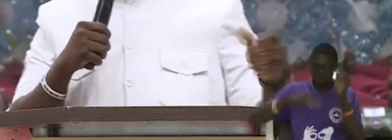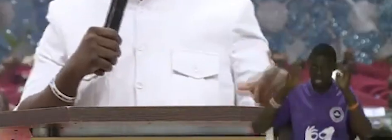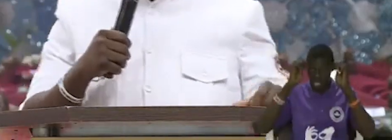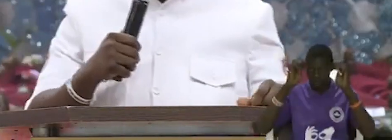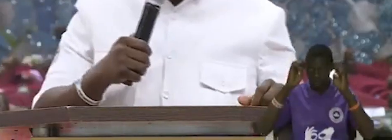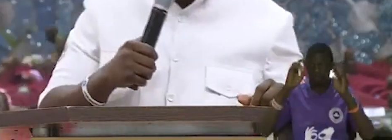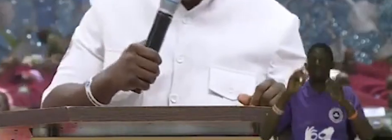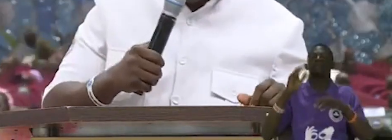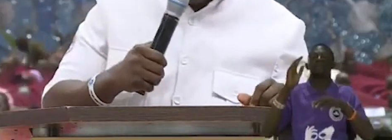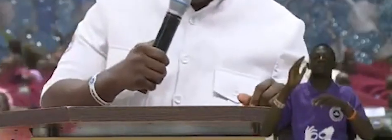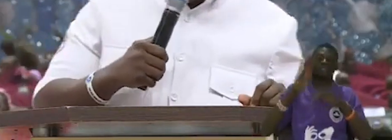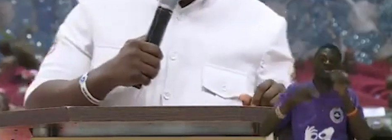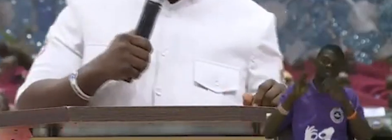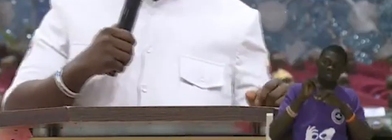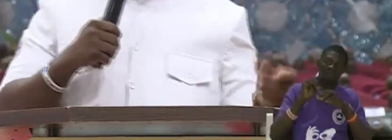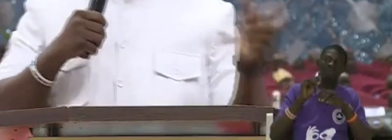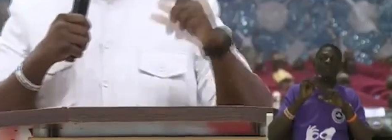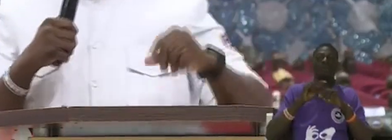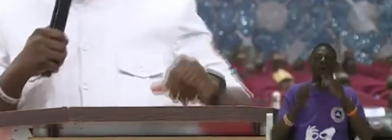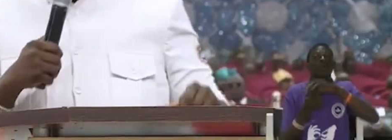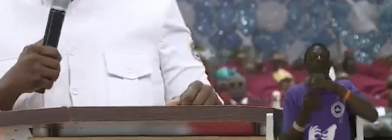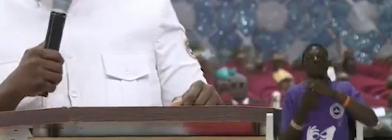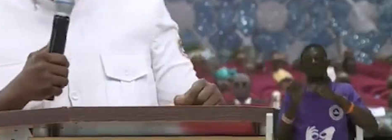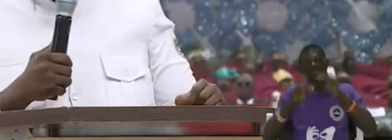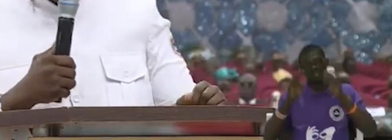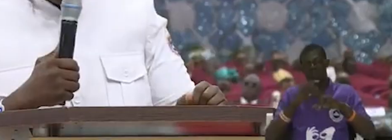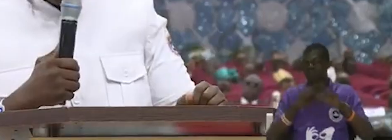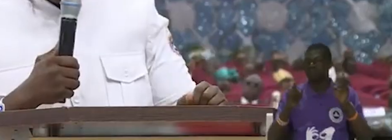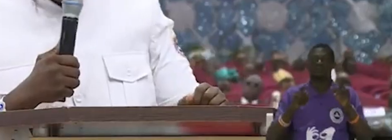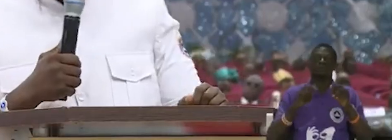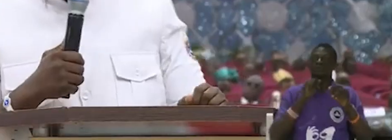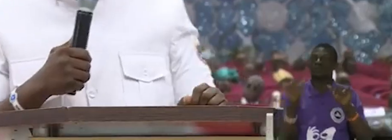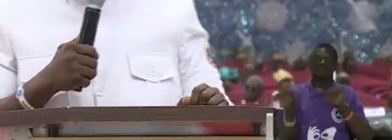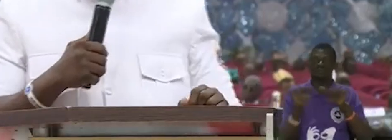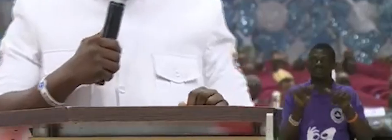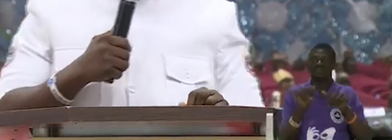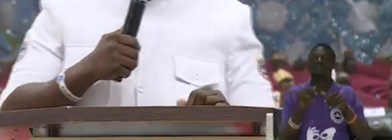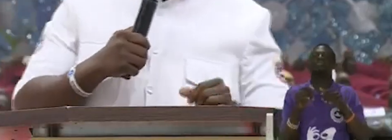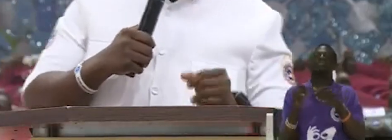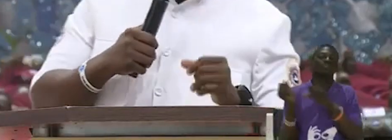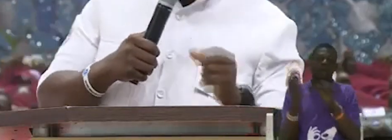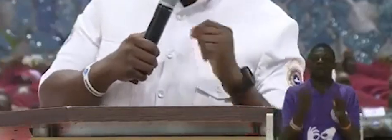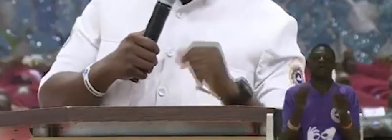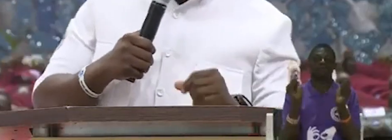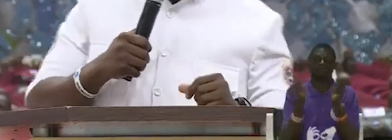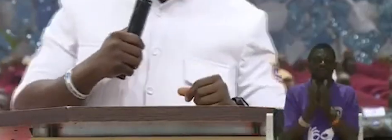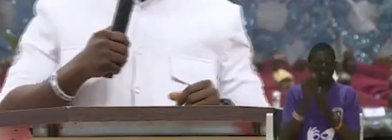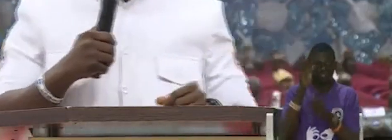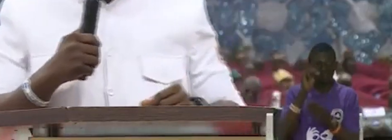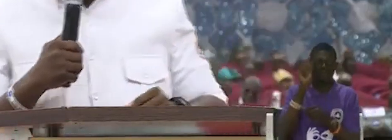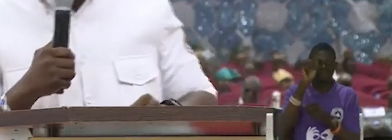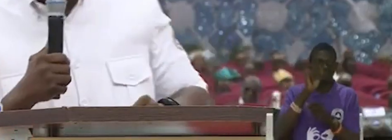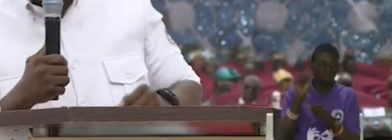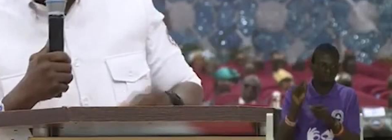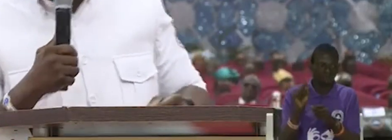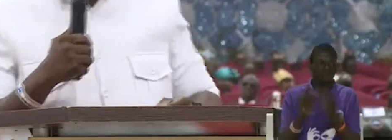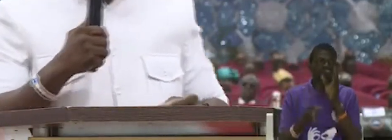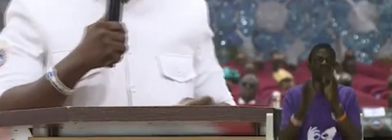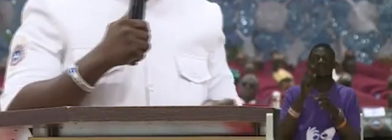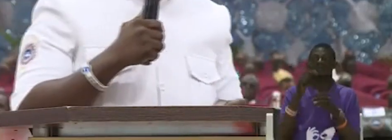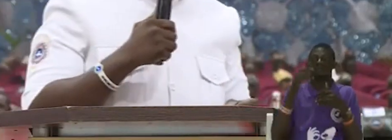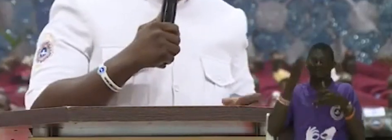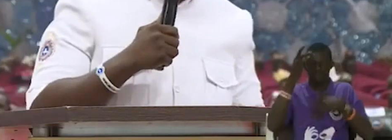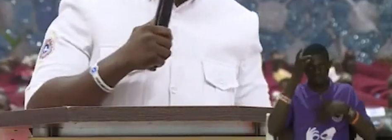more popular than him, but they do not have that exact same item. Therefore, if you are